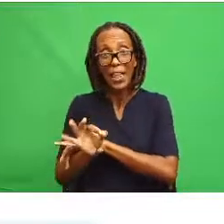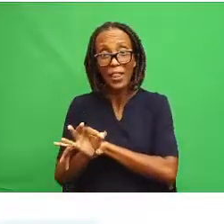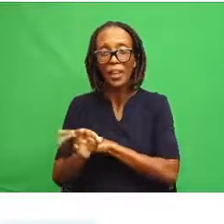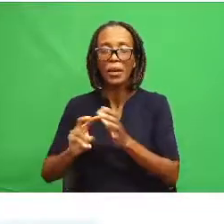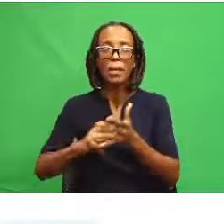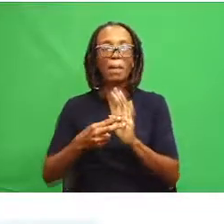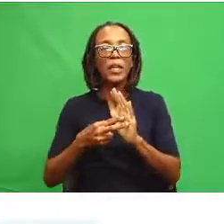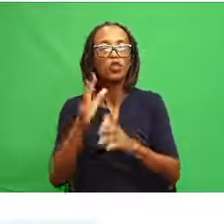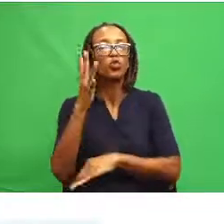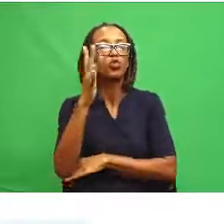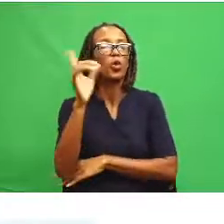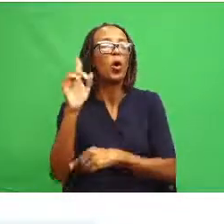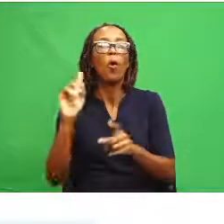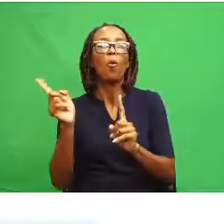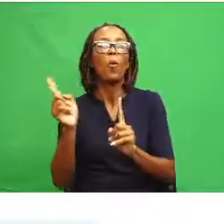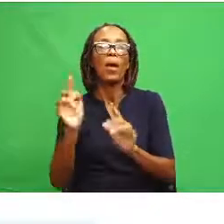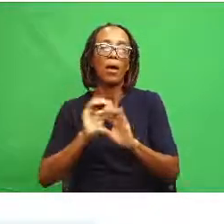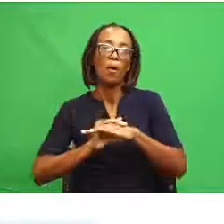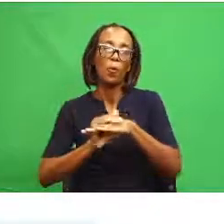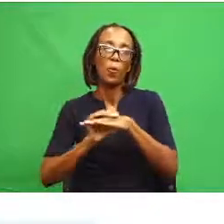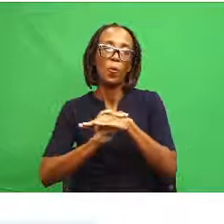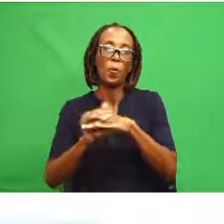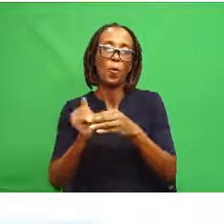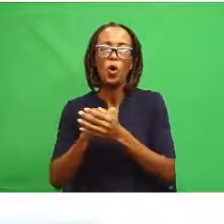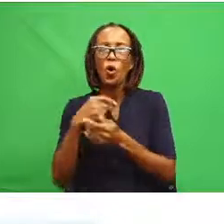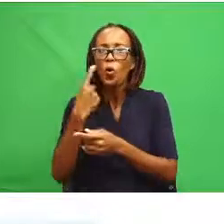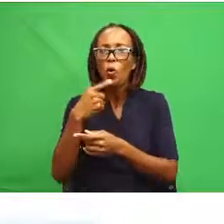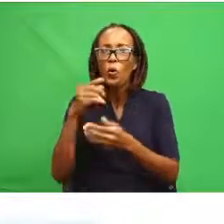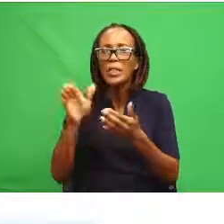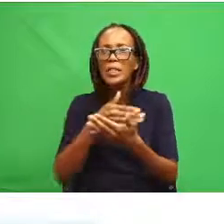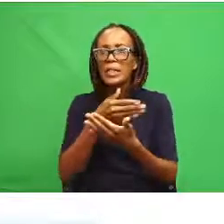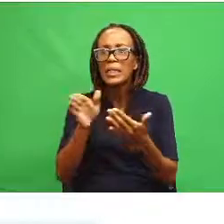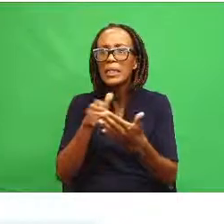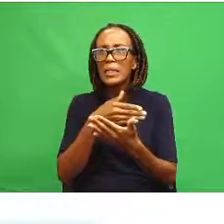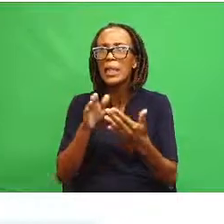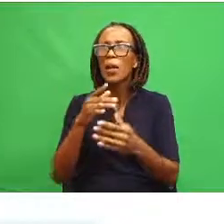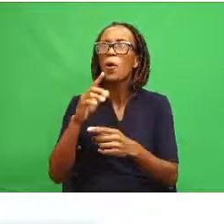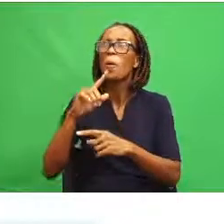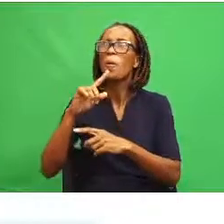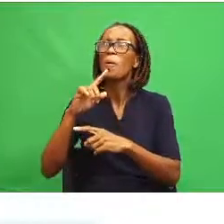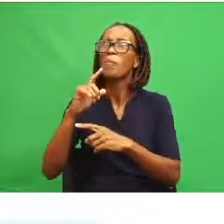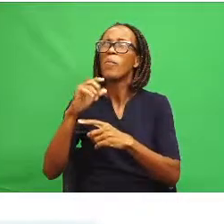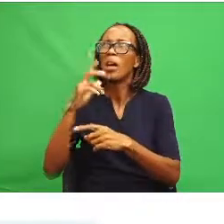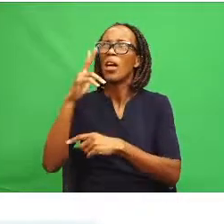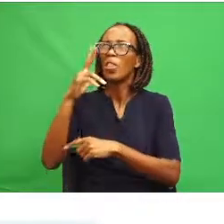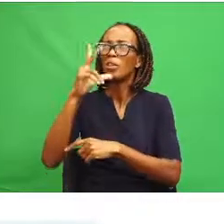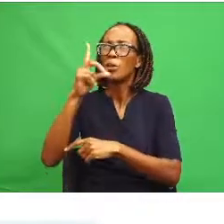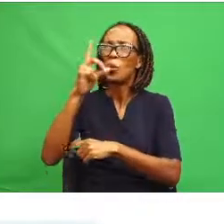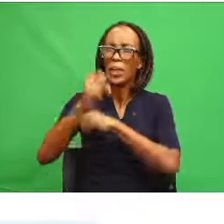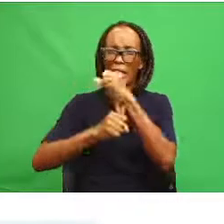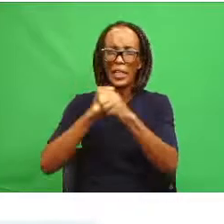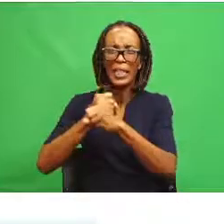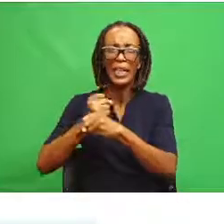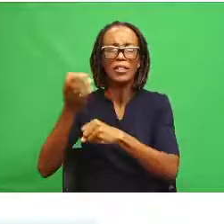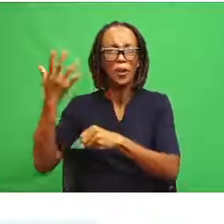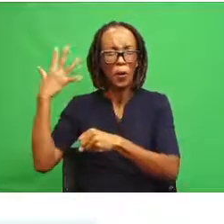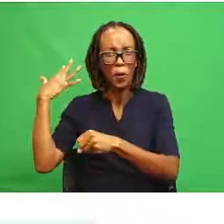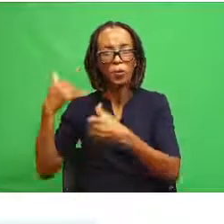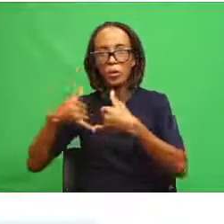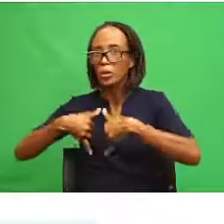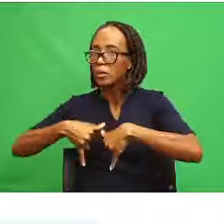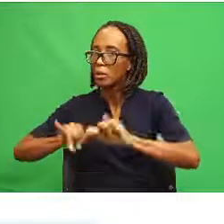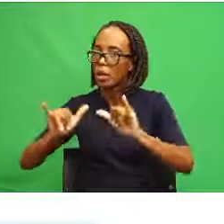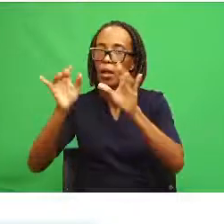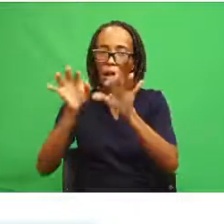have the tree. And this song was made, I think, maybe about 31 years ago, and it's still applicable today, that we are